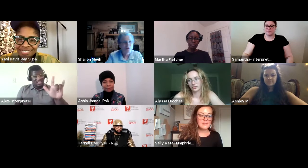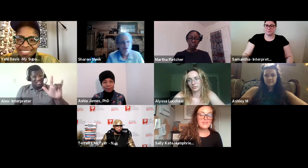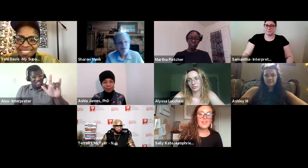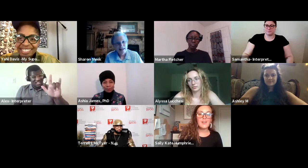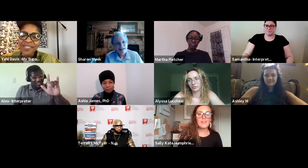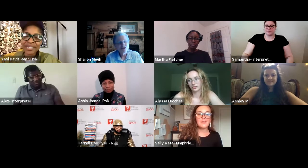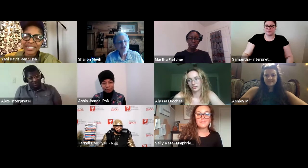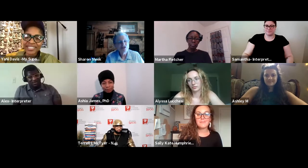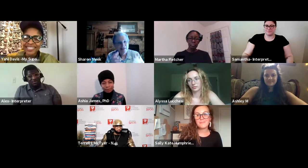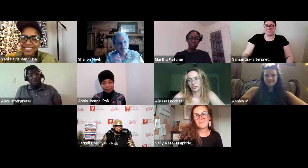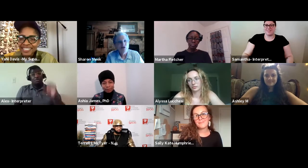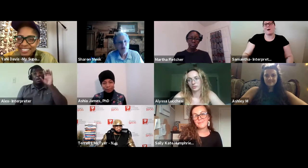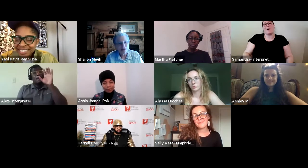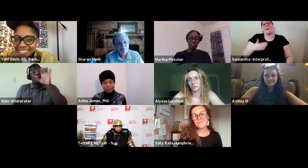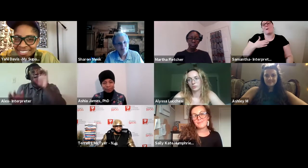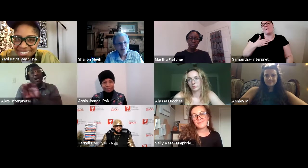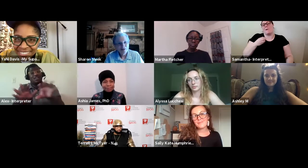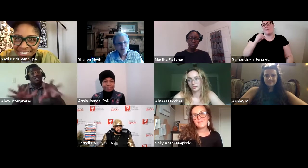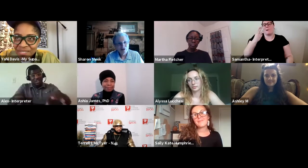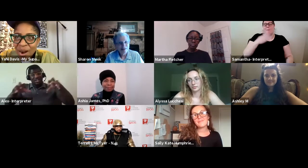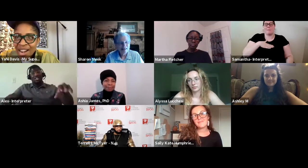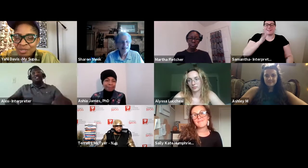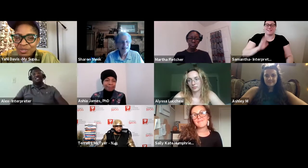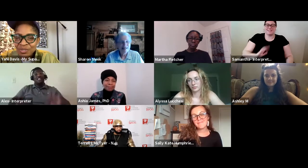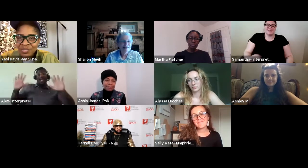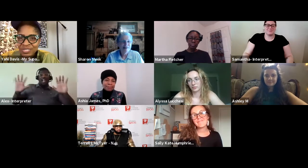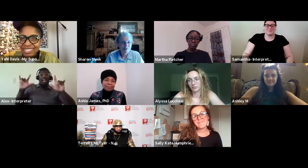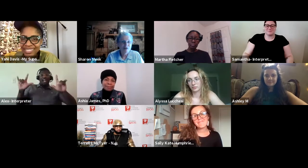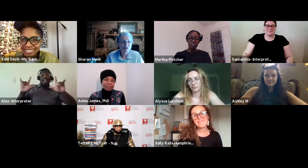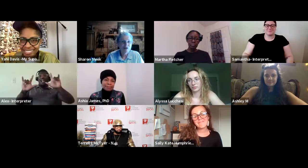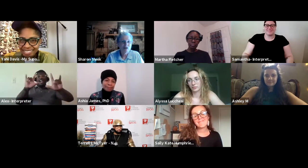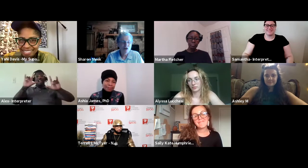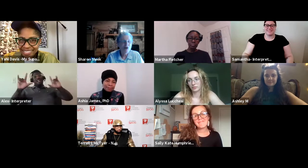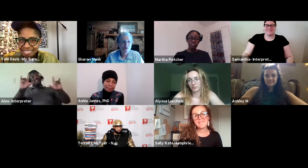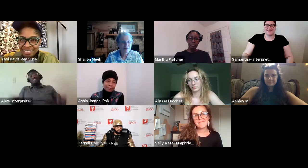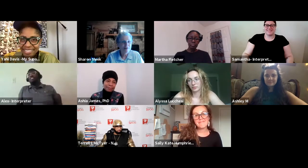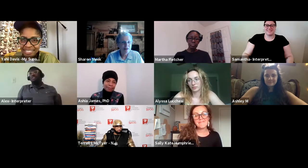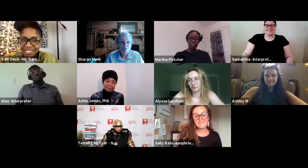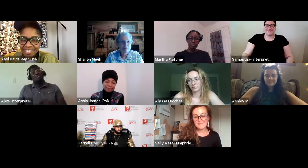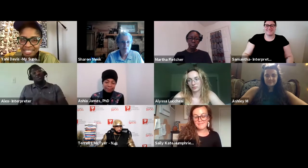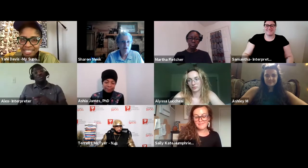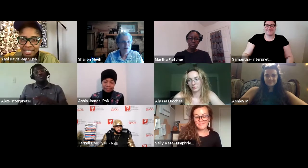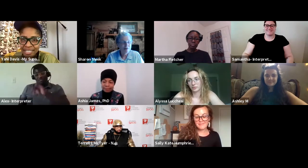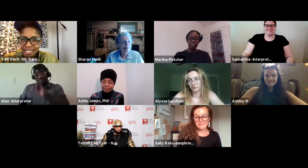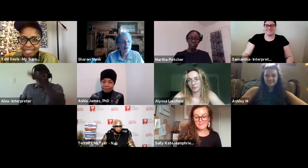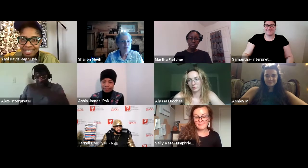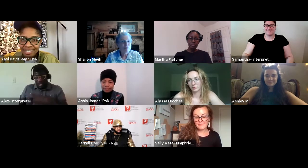you, and sent it to him so that he had the ability to know that these